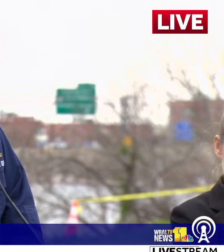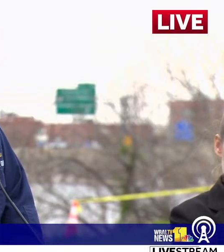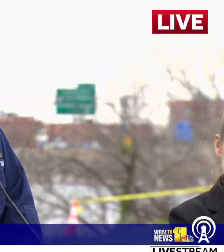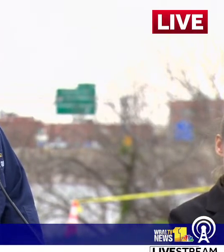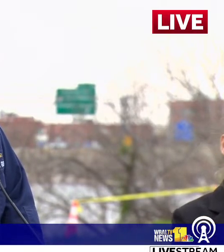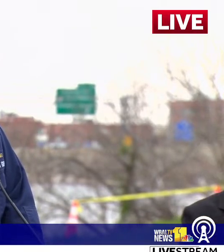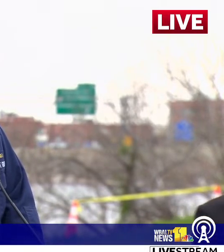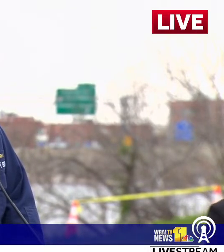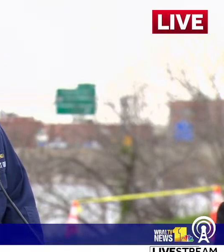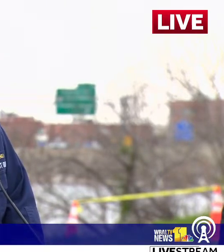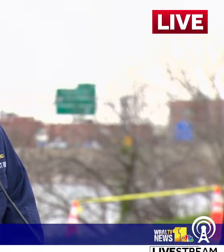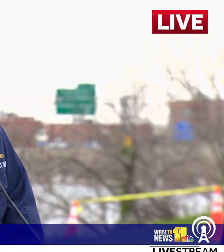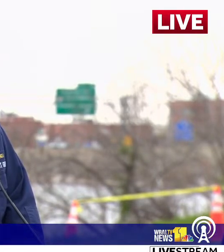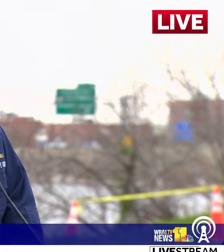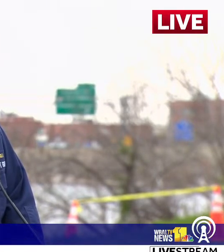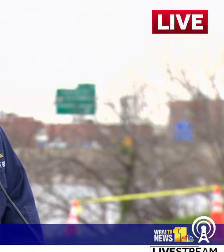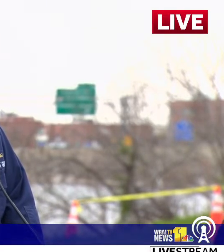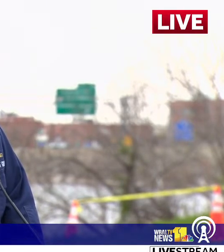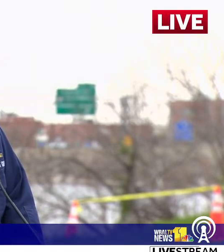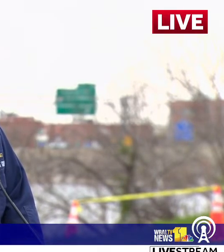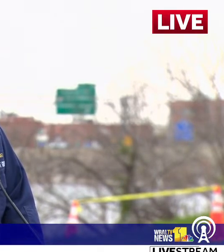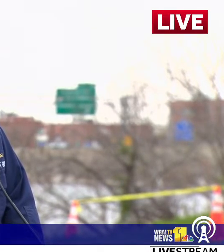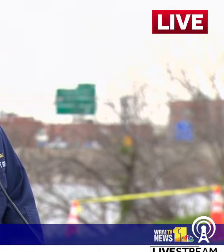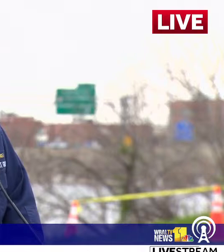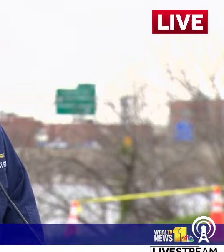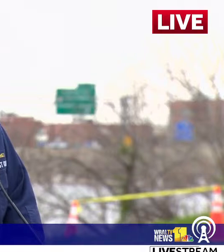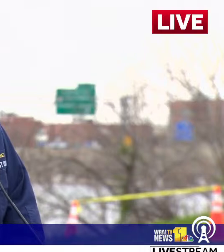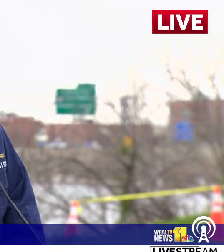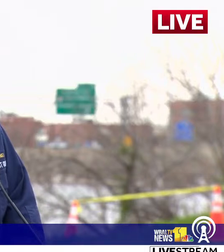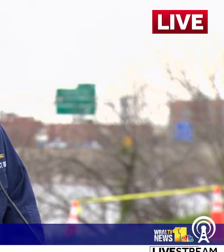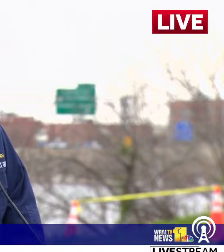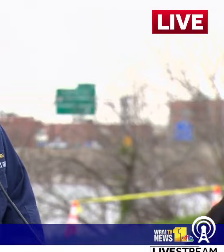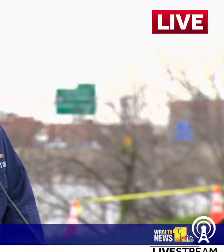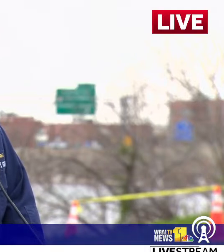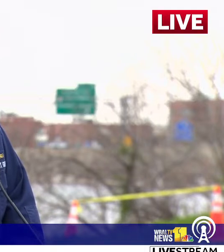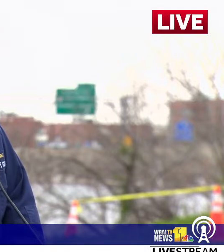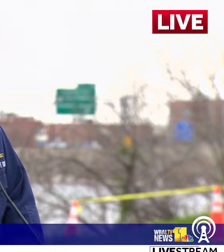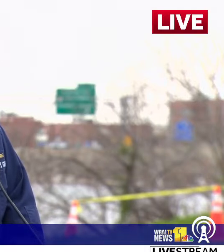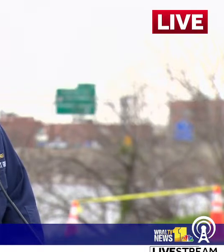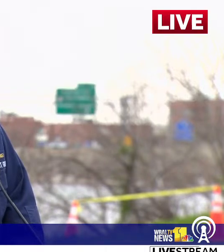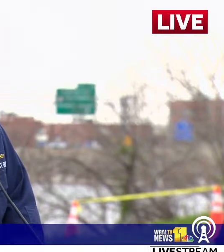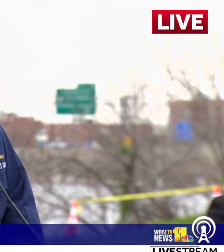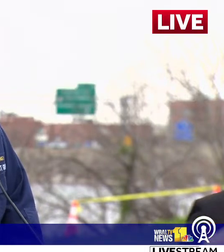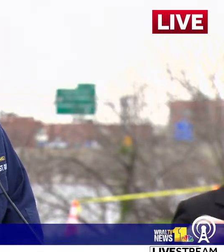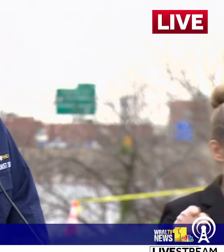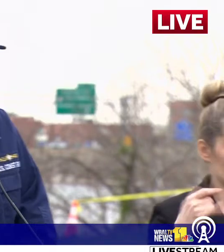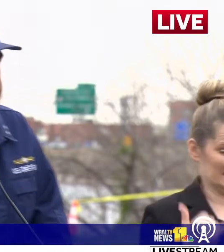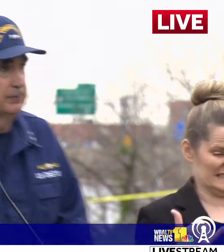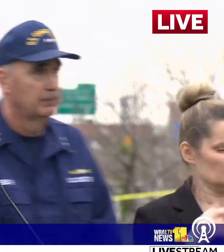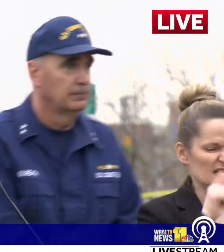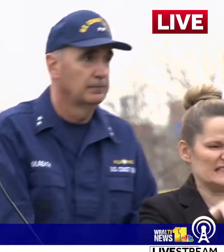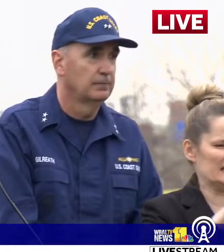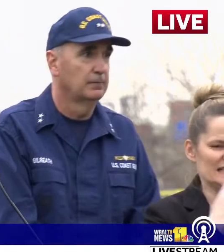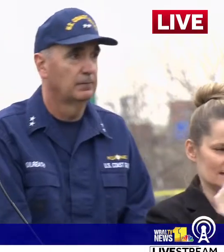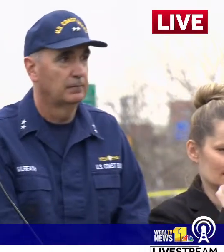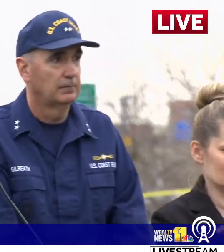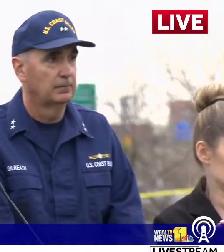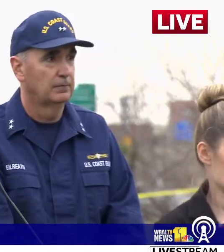are doing that one, or that one was enough out of the water that they could do it without having to dive on it to do those cuts and